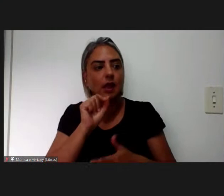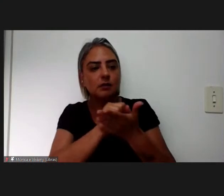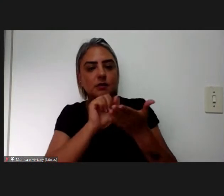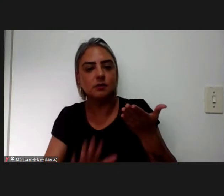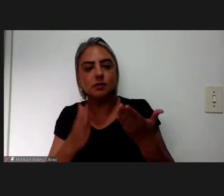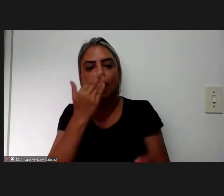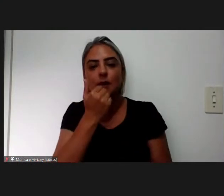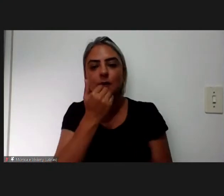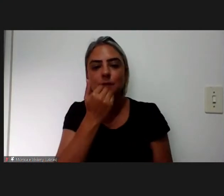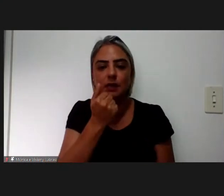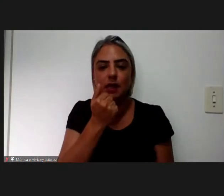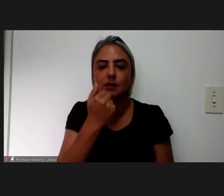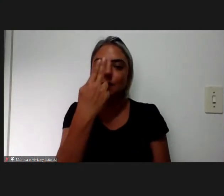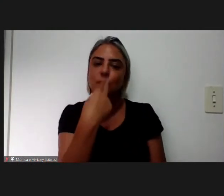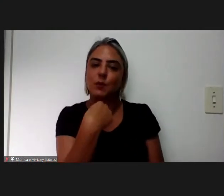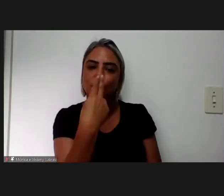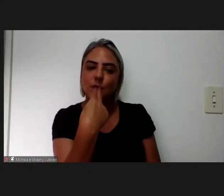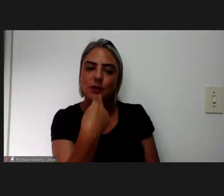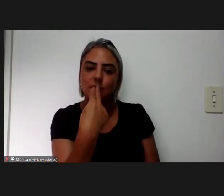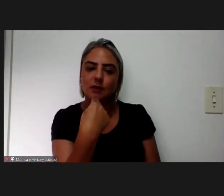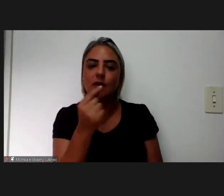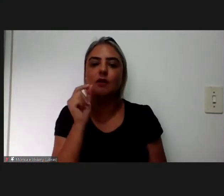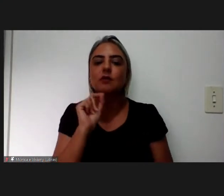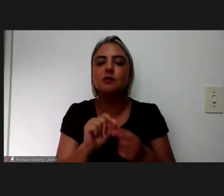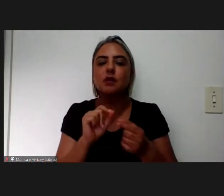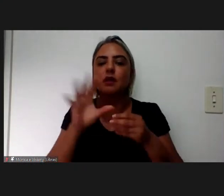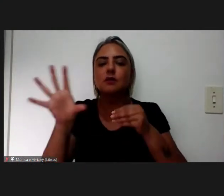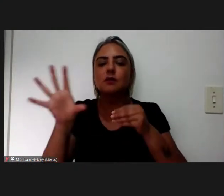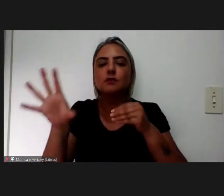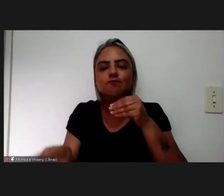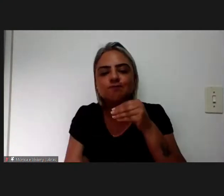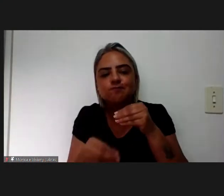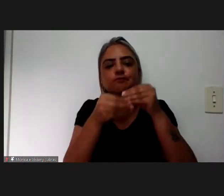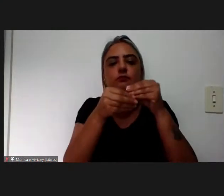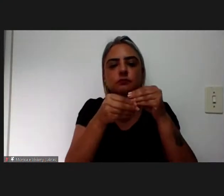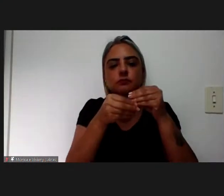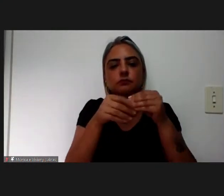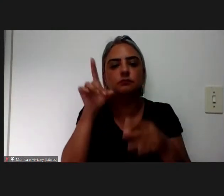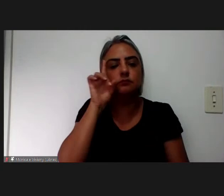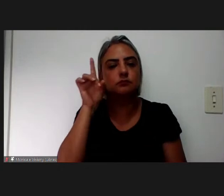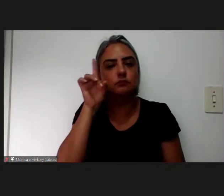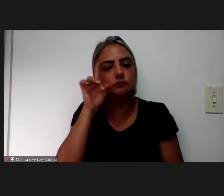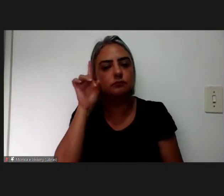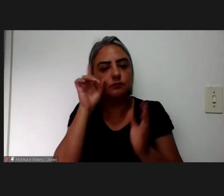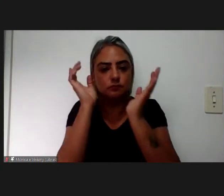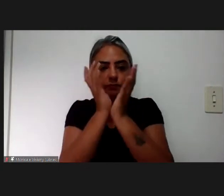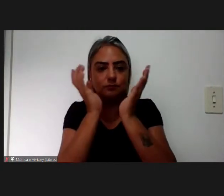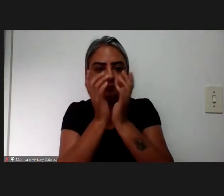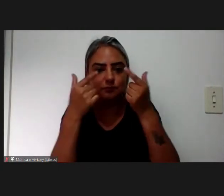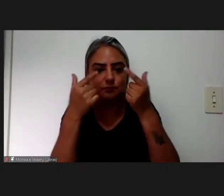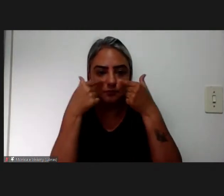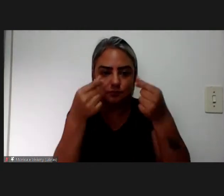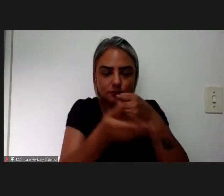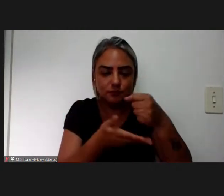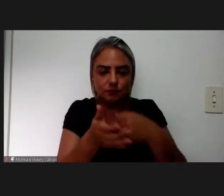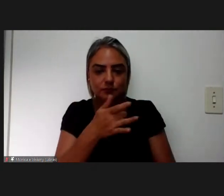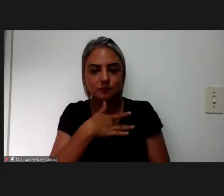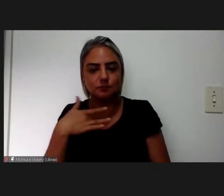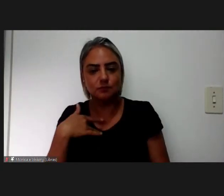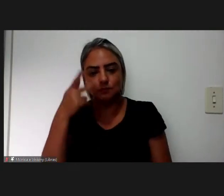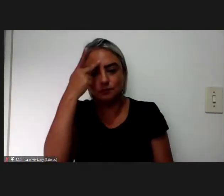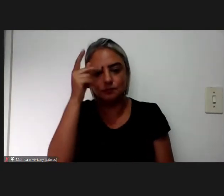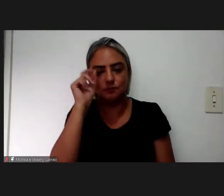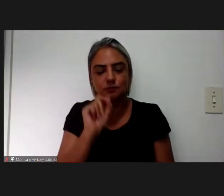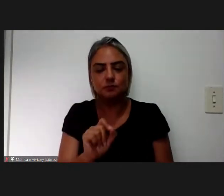so that the food actions and nutrition actions are incorporated in the routines of the primary